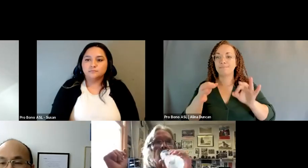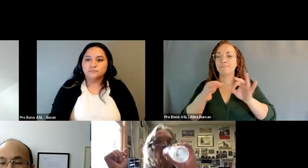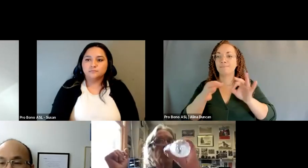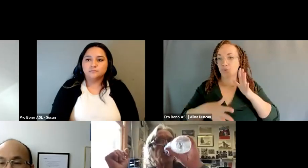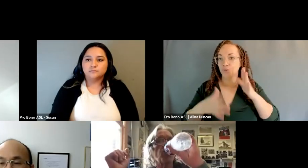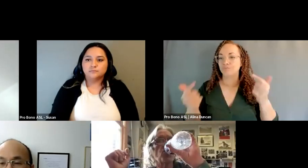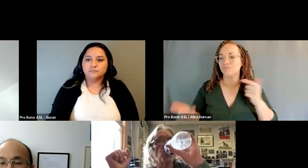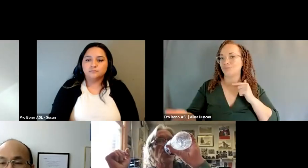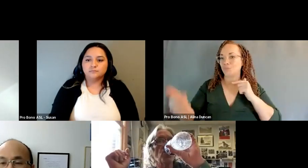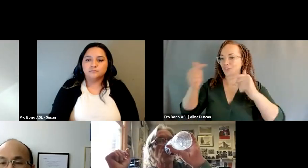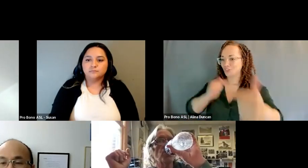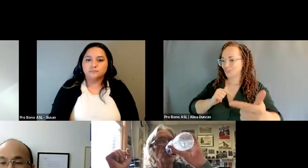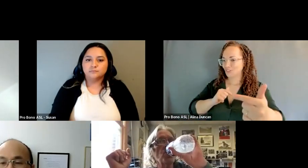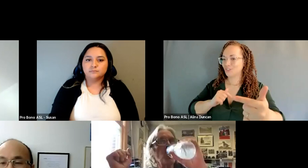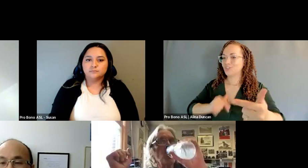why